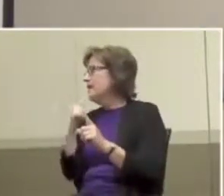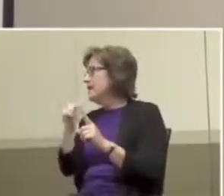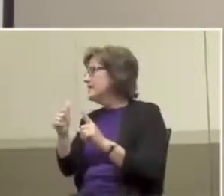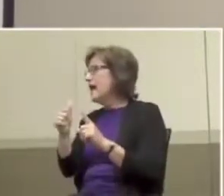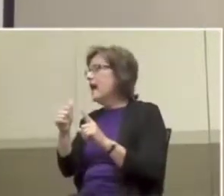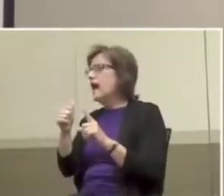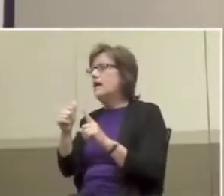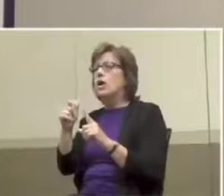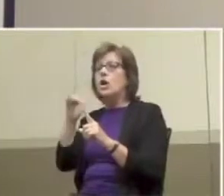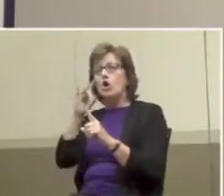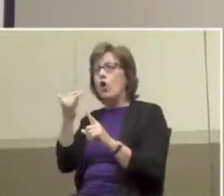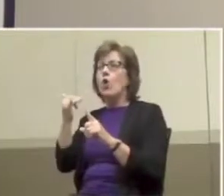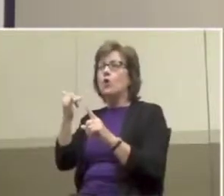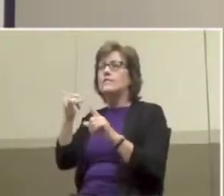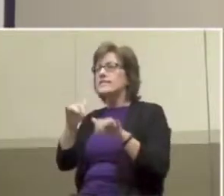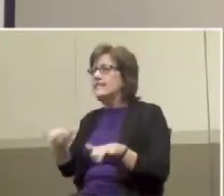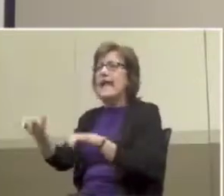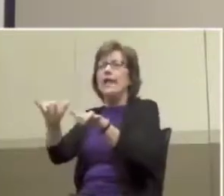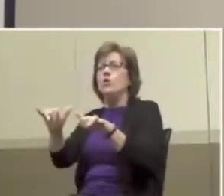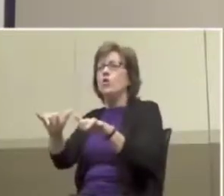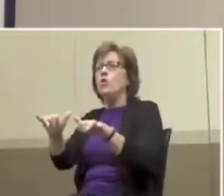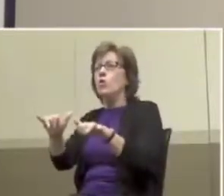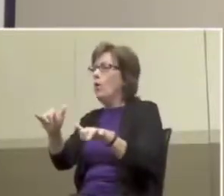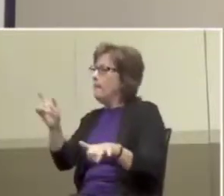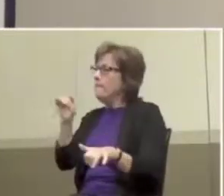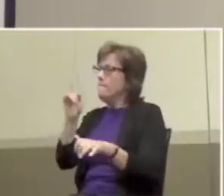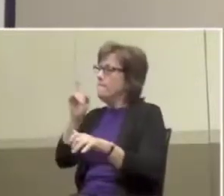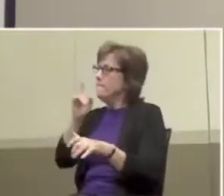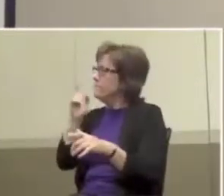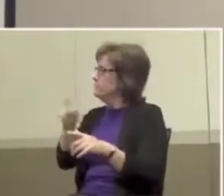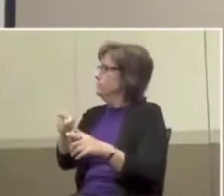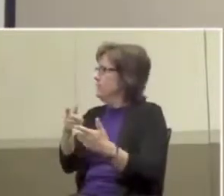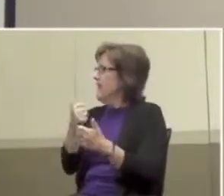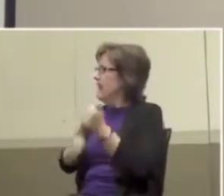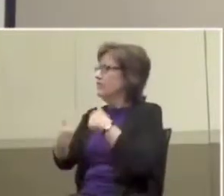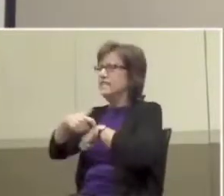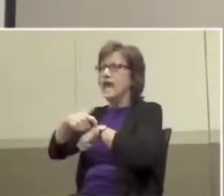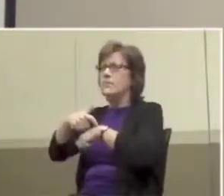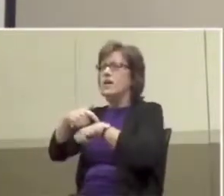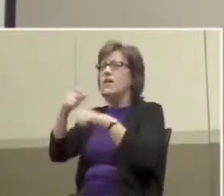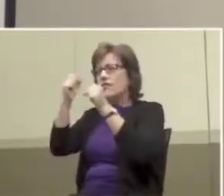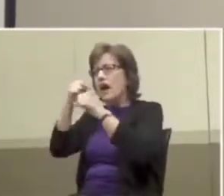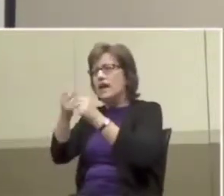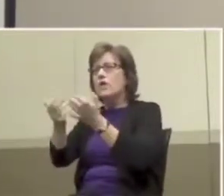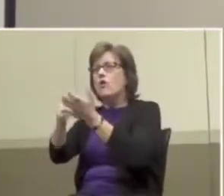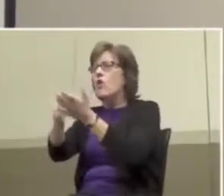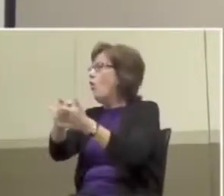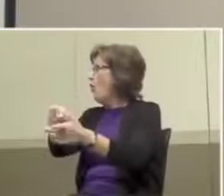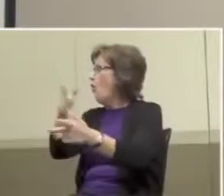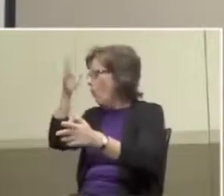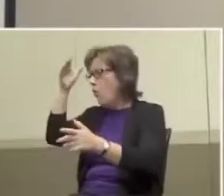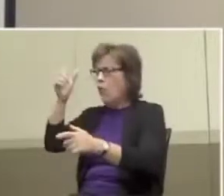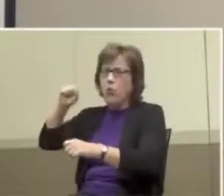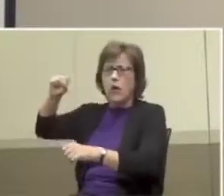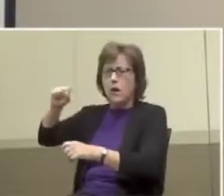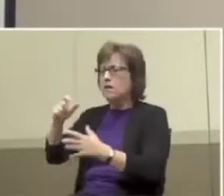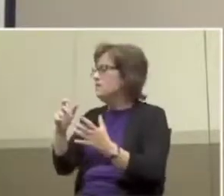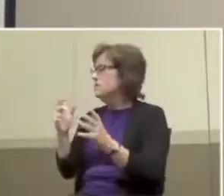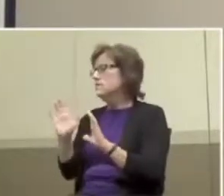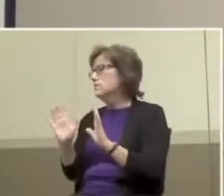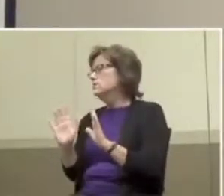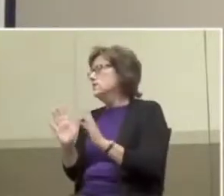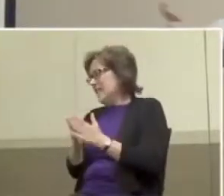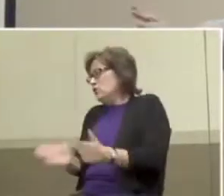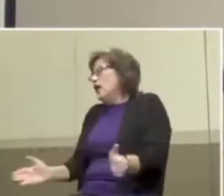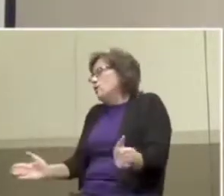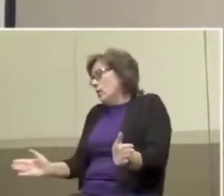boom, every time you've got someone who's getting into fights over and over again, that's an act of resistance. But in general, if